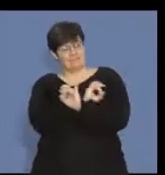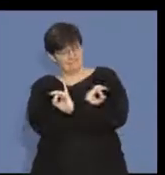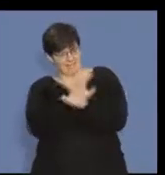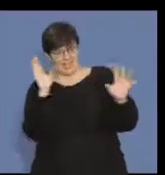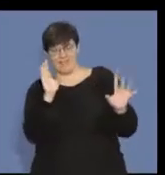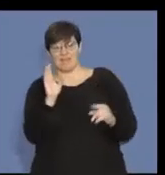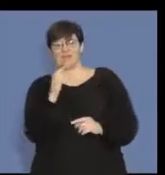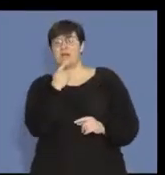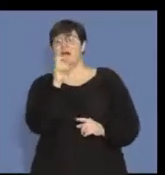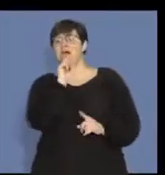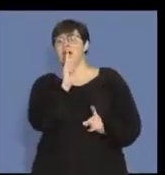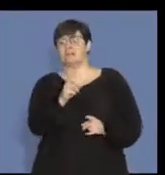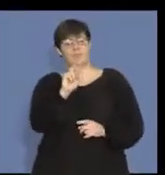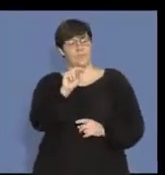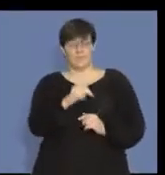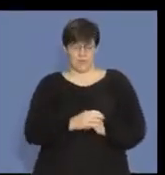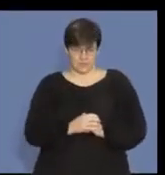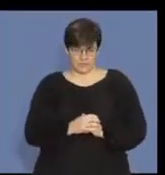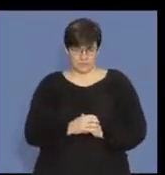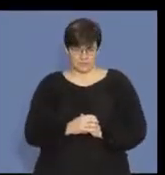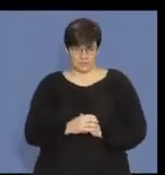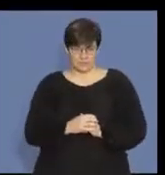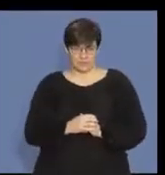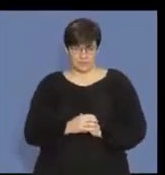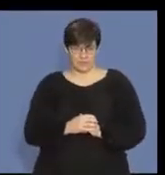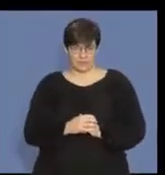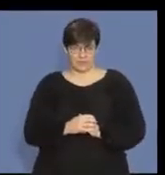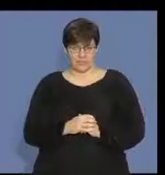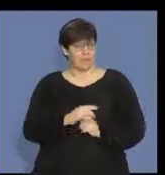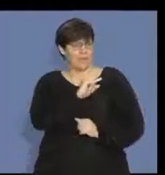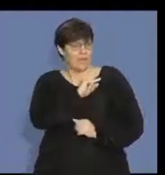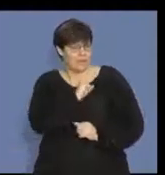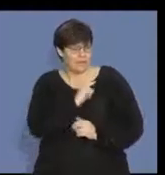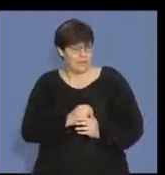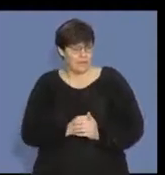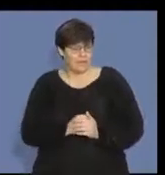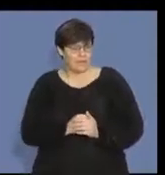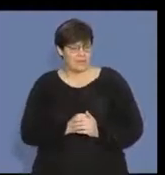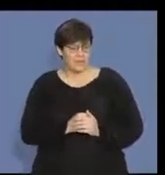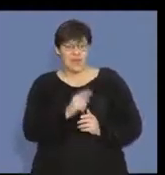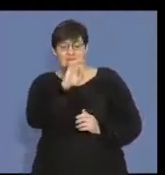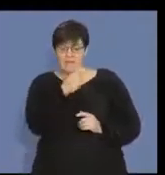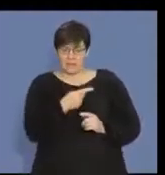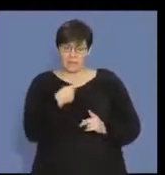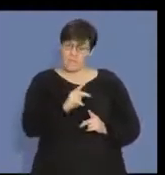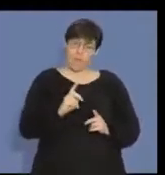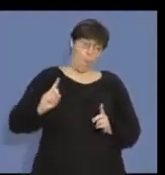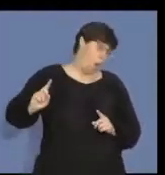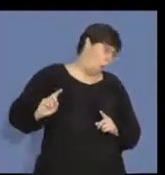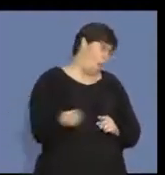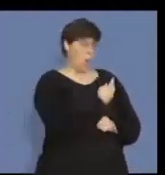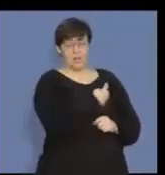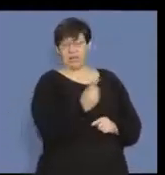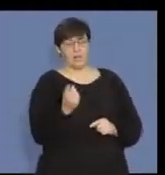Clearly you can see that your answer is no. VAT is not paid